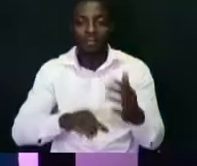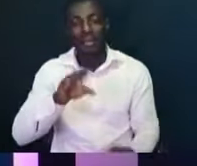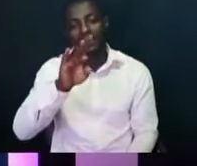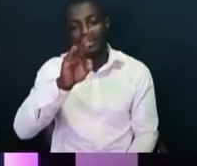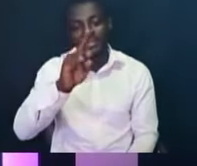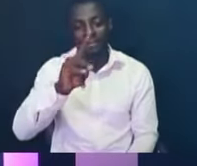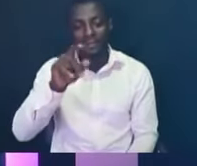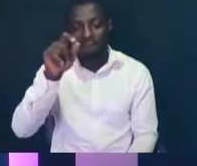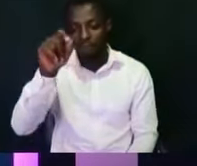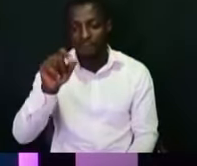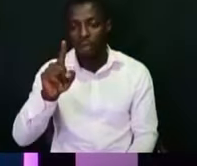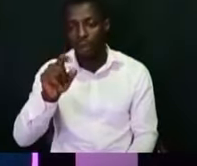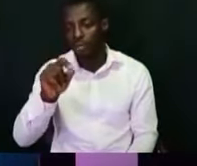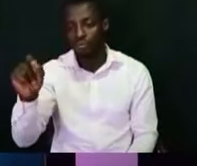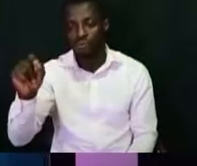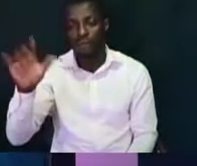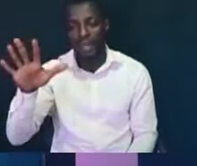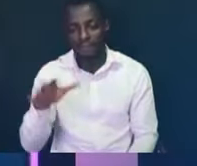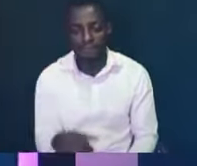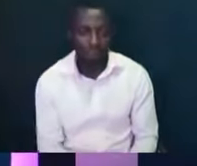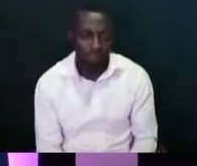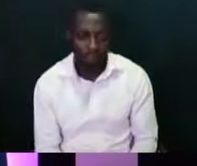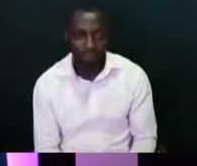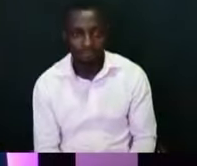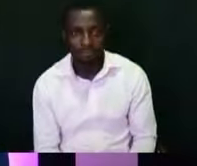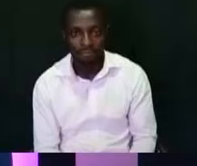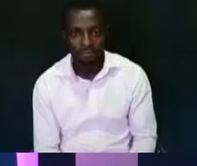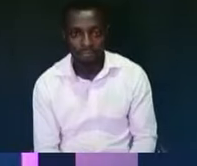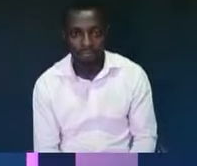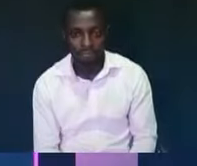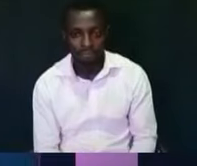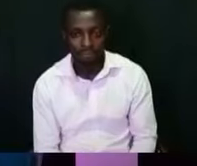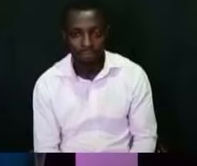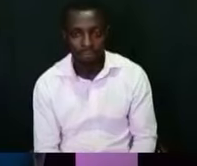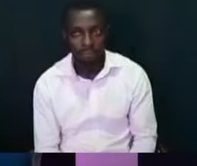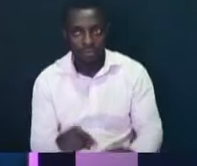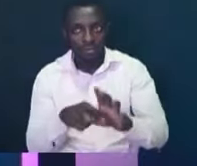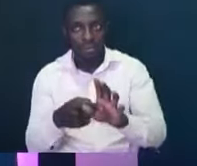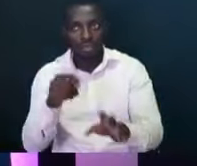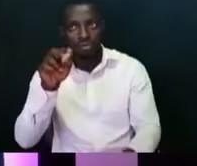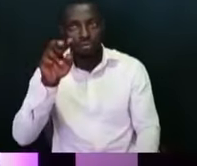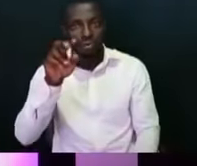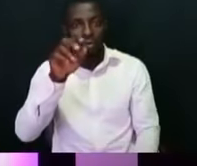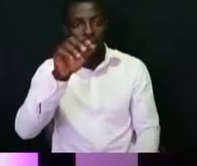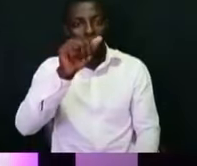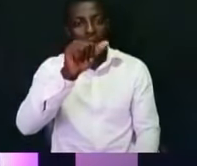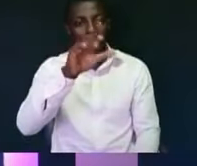17 from 1 to 5 I will stay in one two and